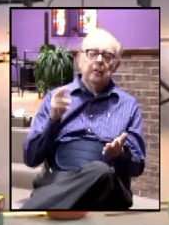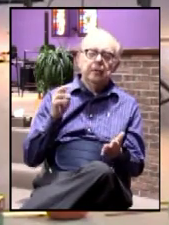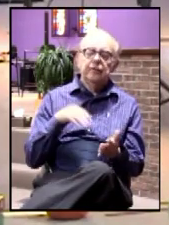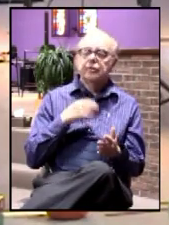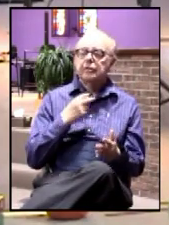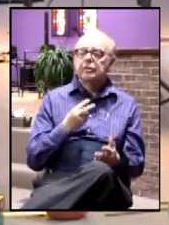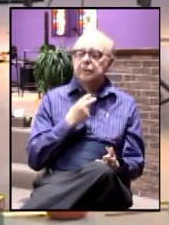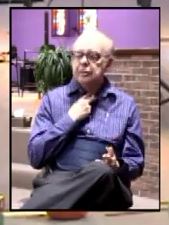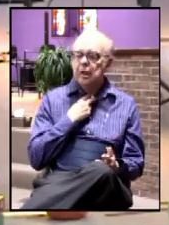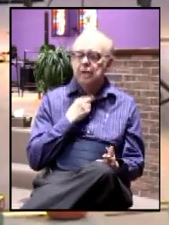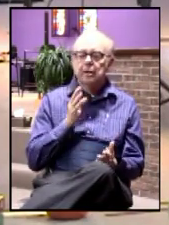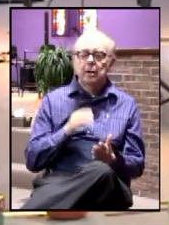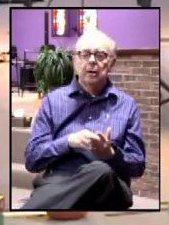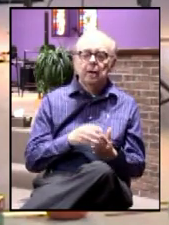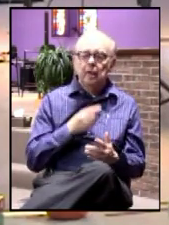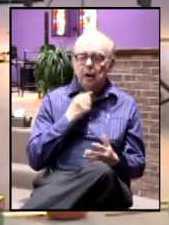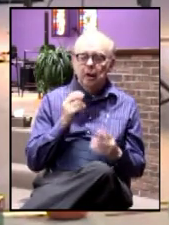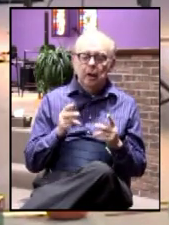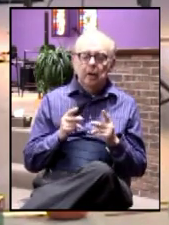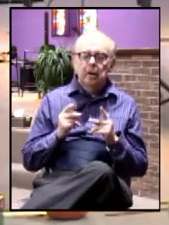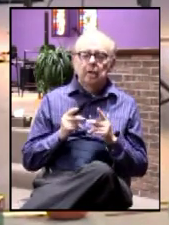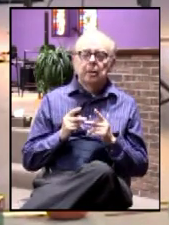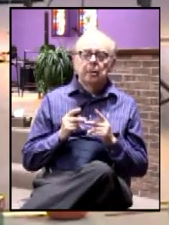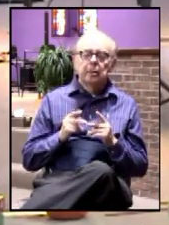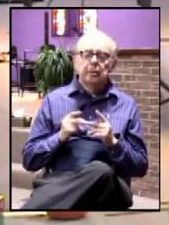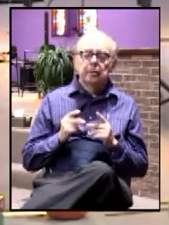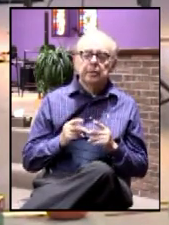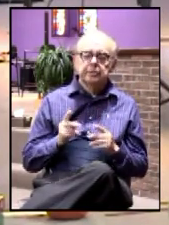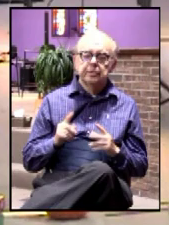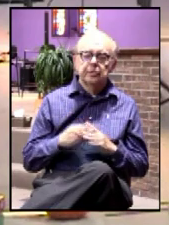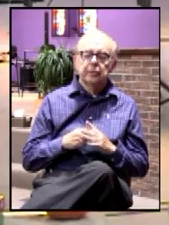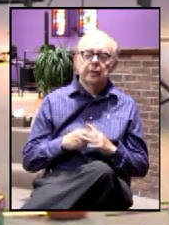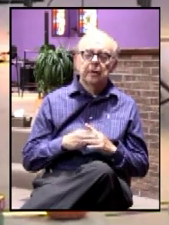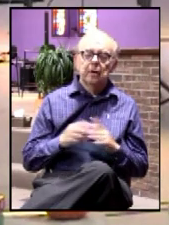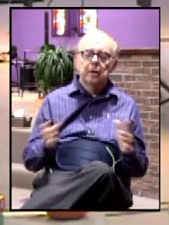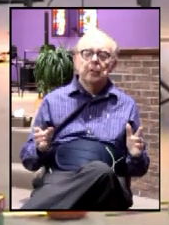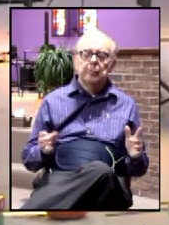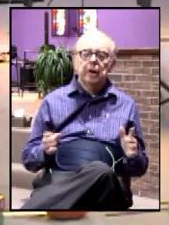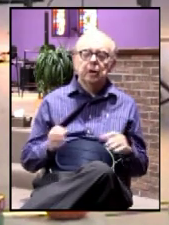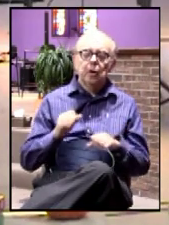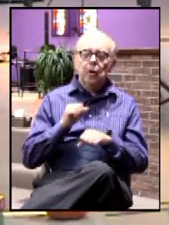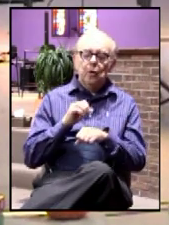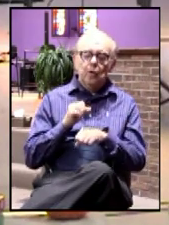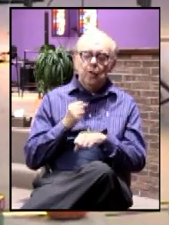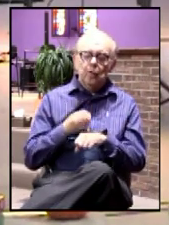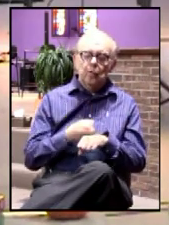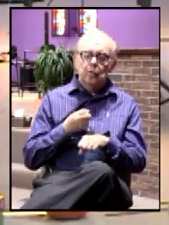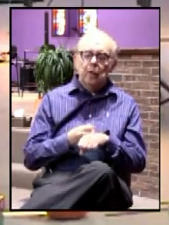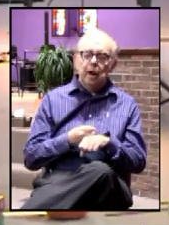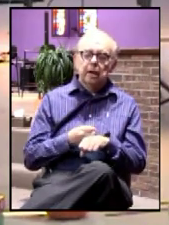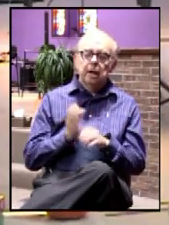of the desert. No, it started as a big rock in the middle of the desert.